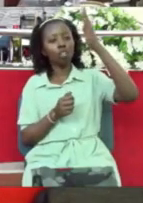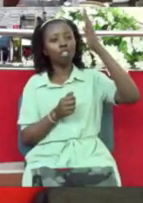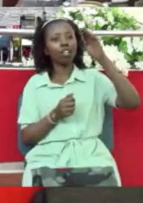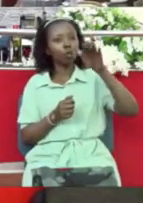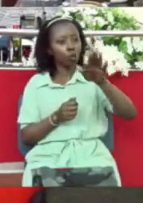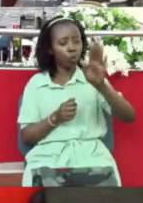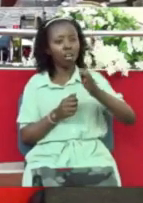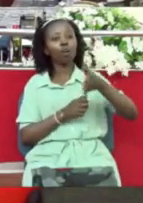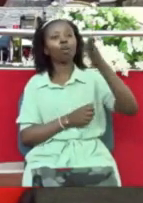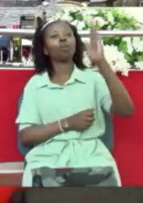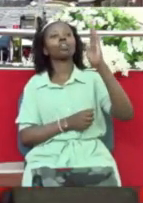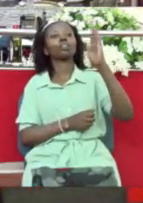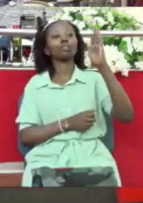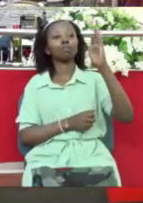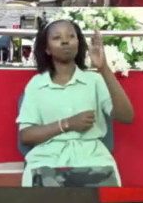God.